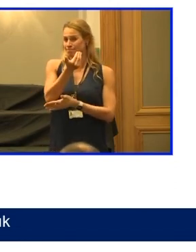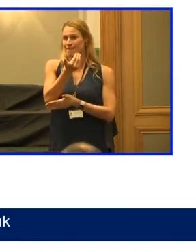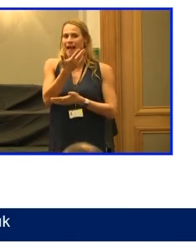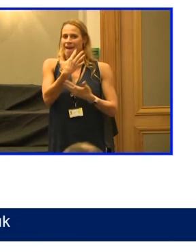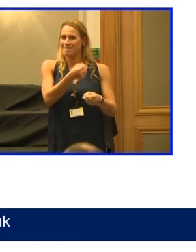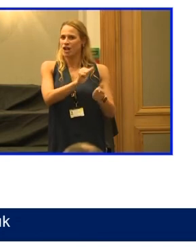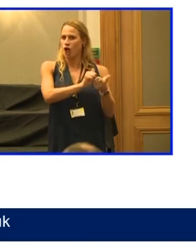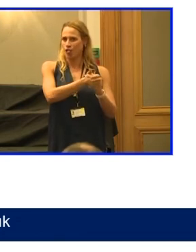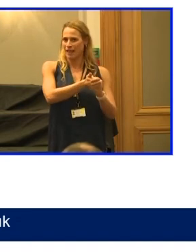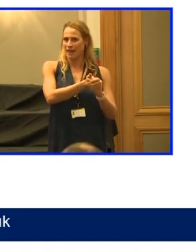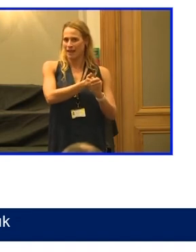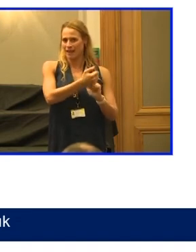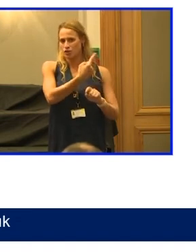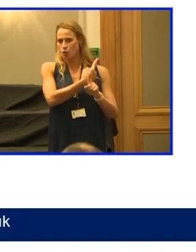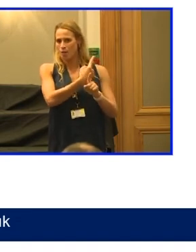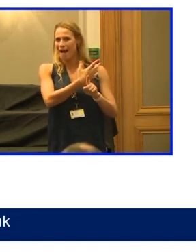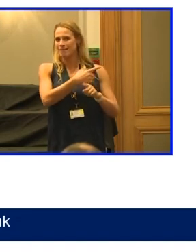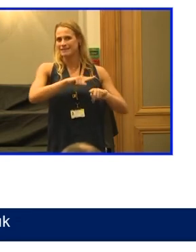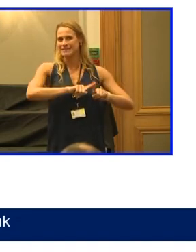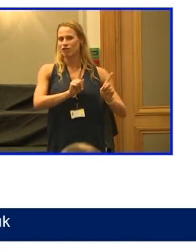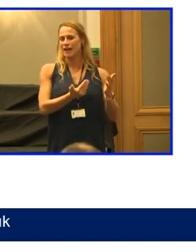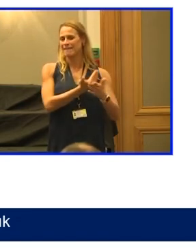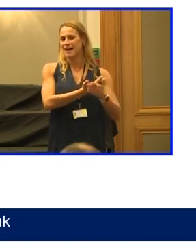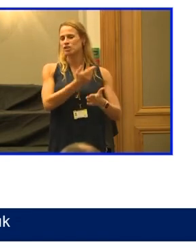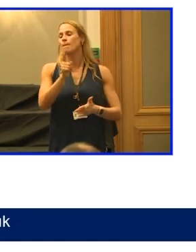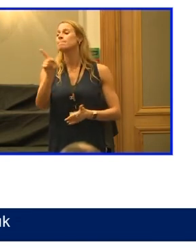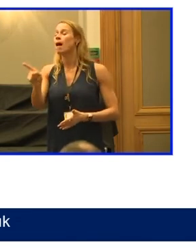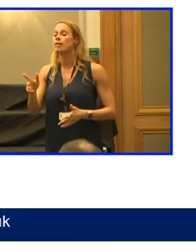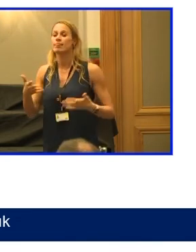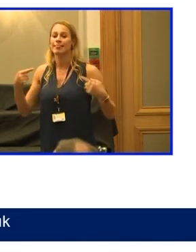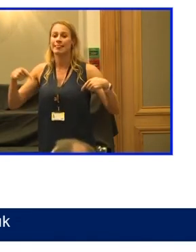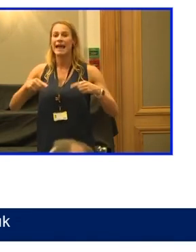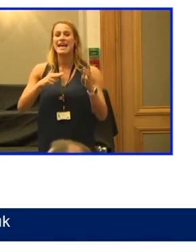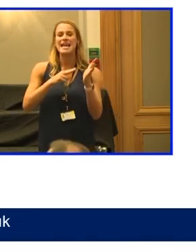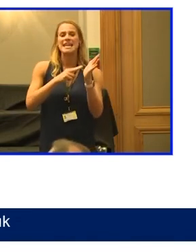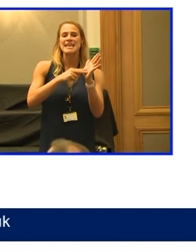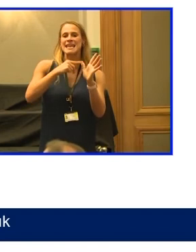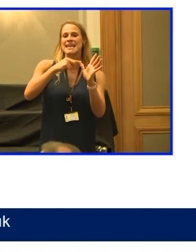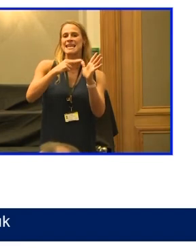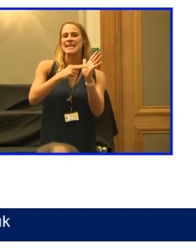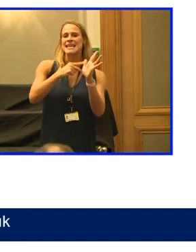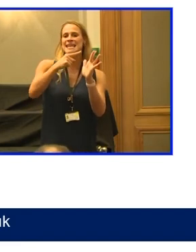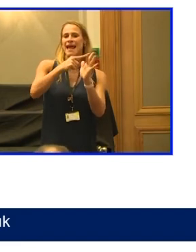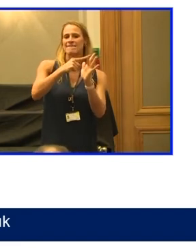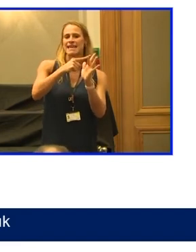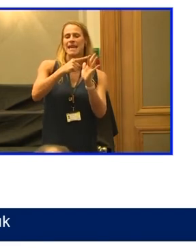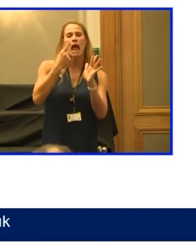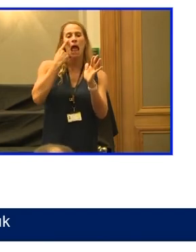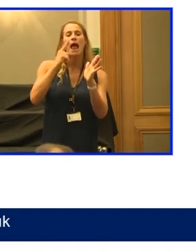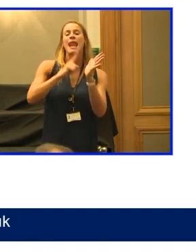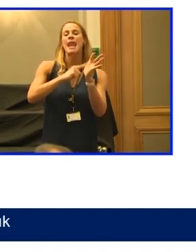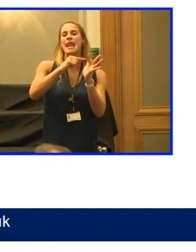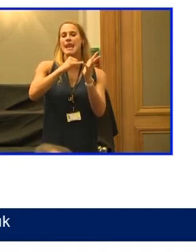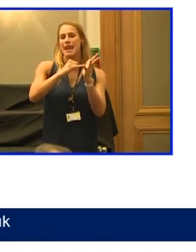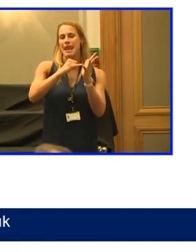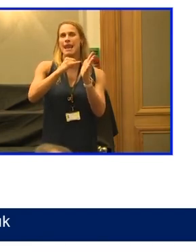well. Or see them at the stand or come across them at the stand in the other room. NaviLens is like a barcode that you get on your